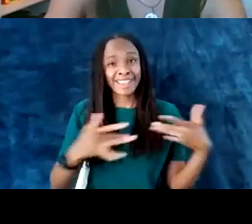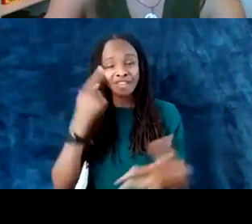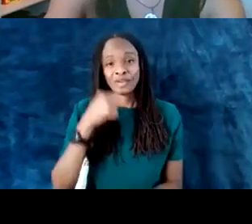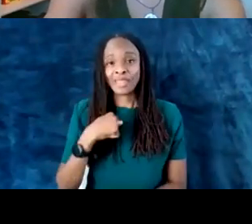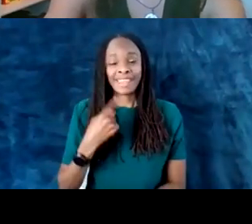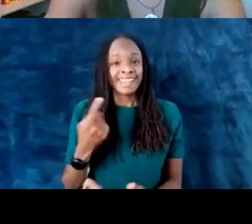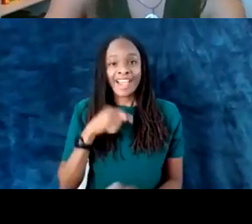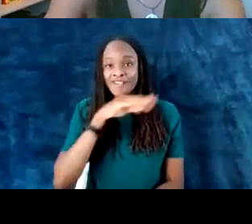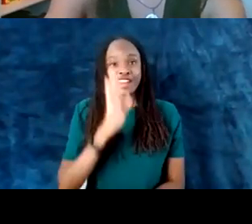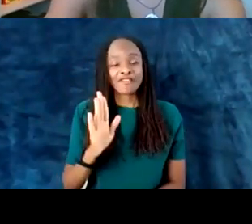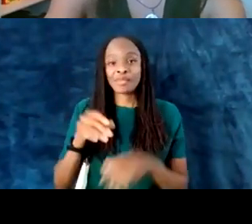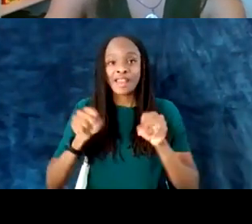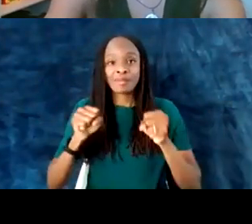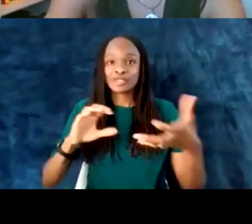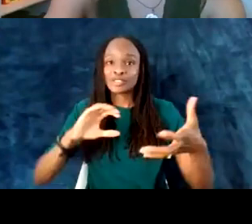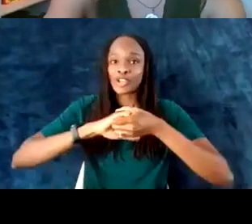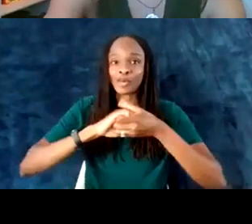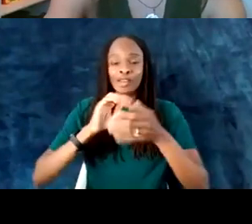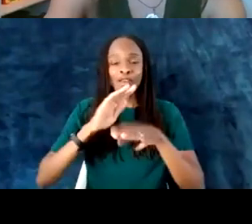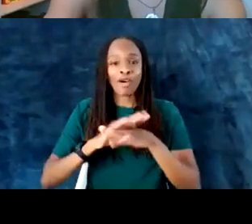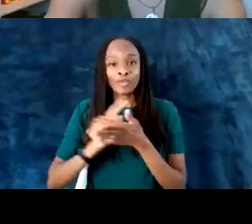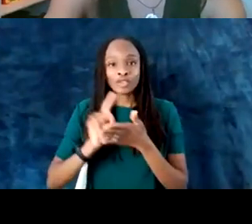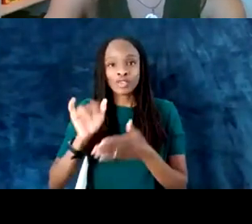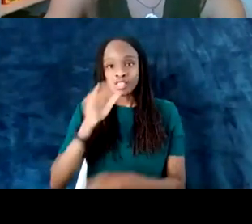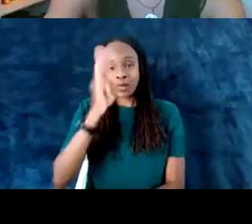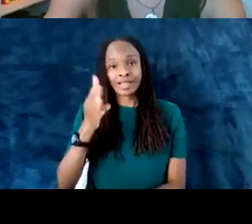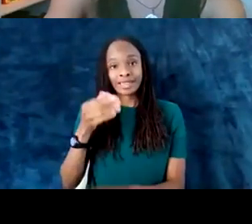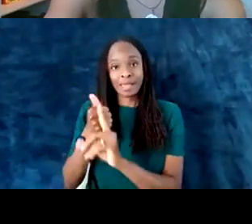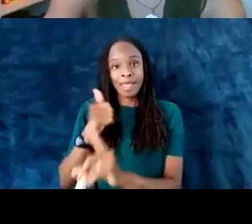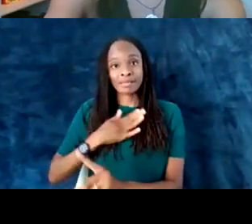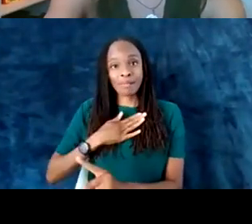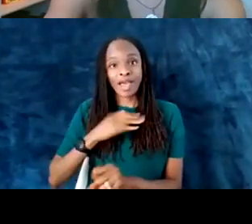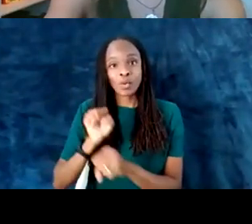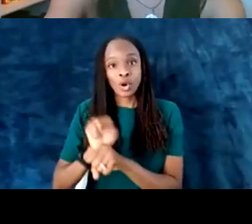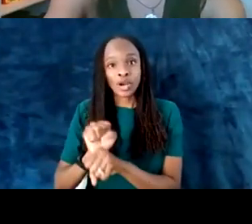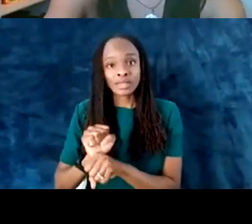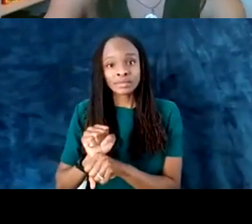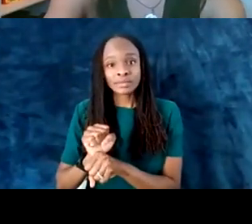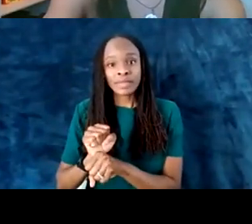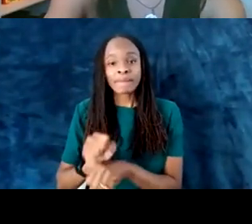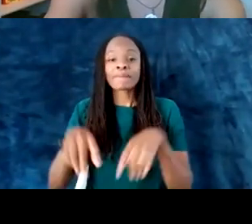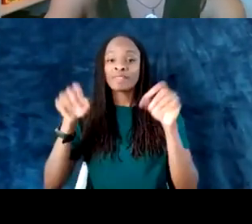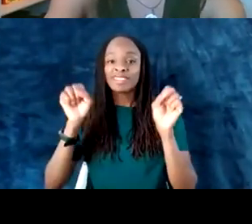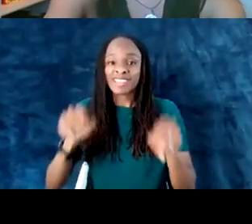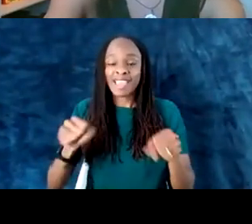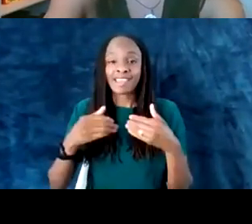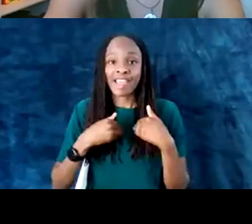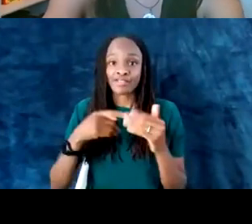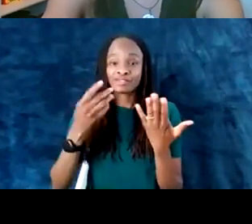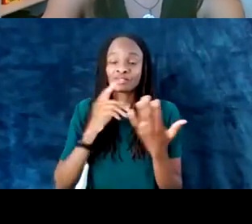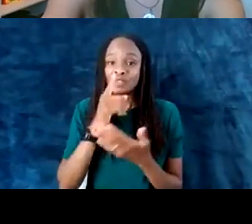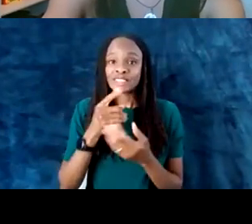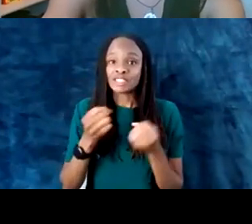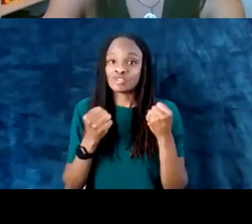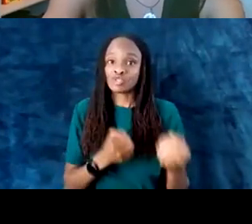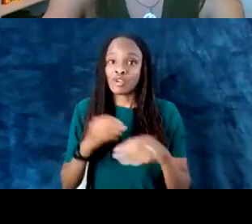been able to collaborate on a research study that directly impacts my work and could have profound ramifications on